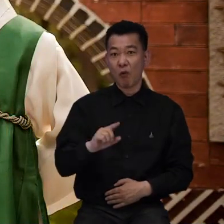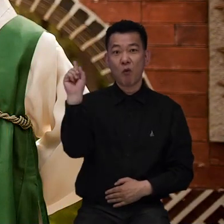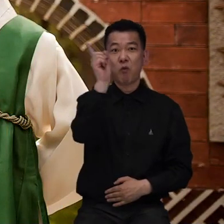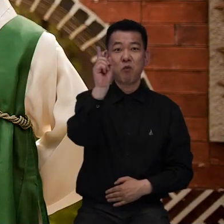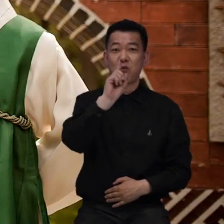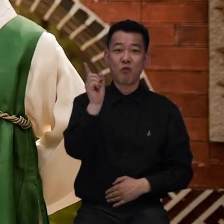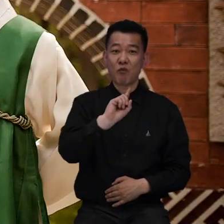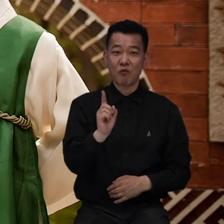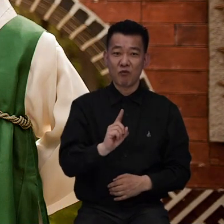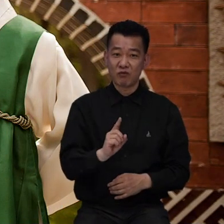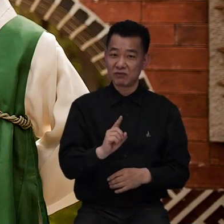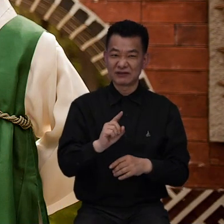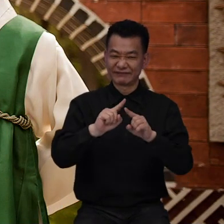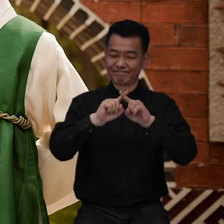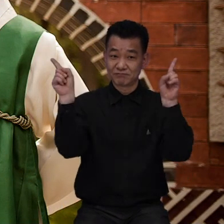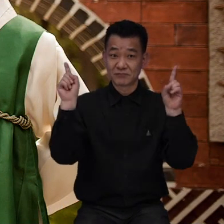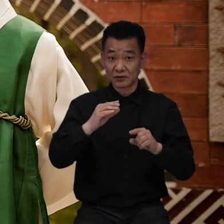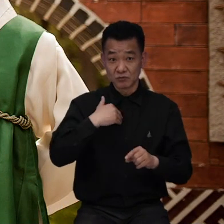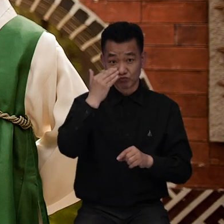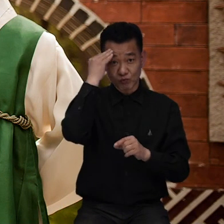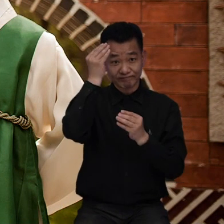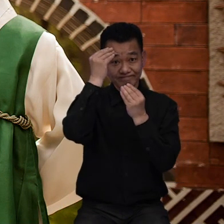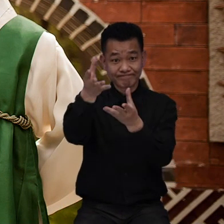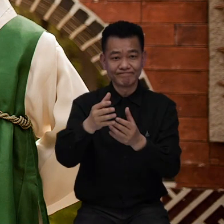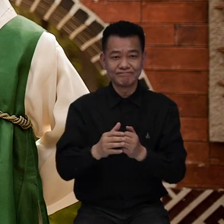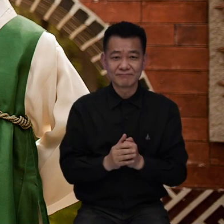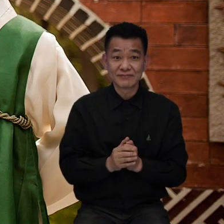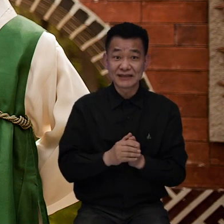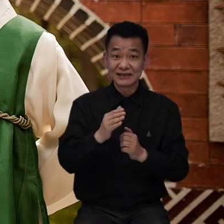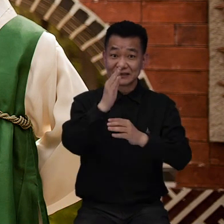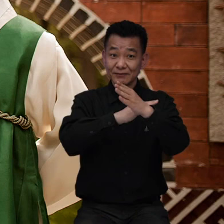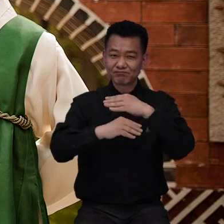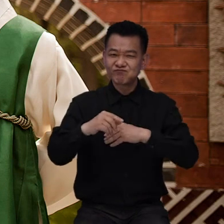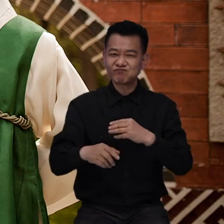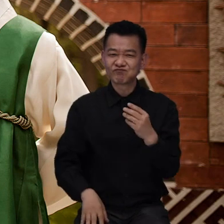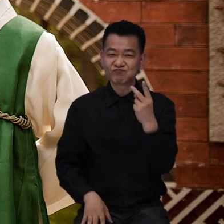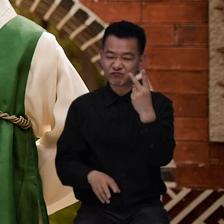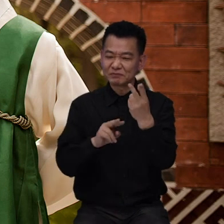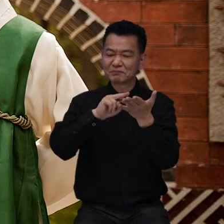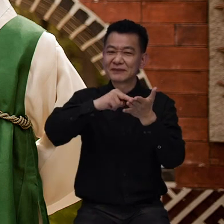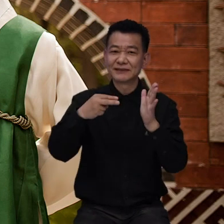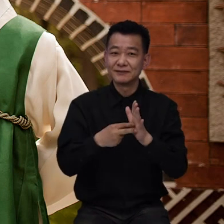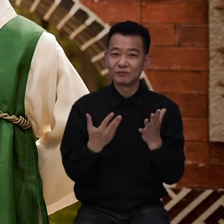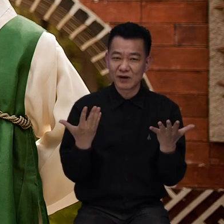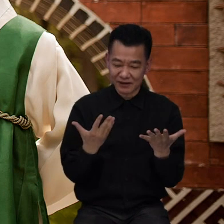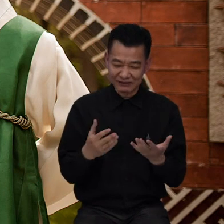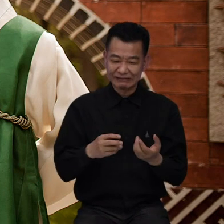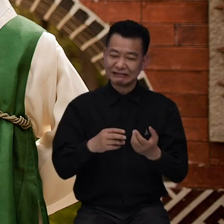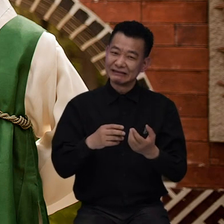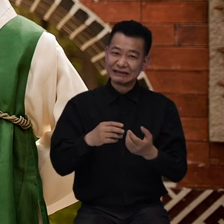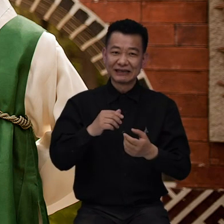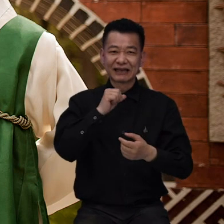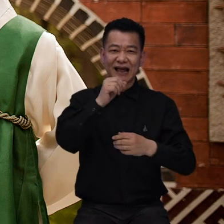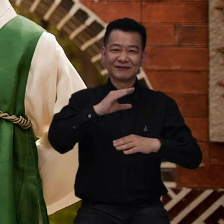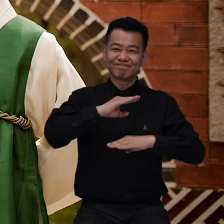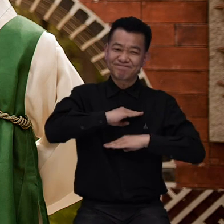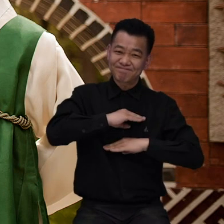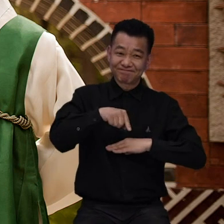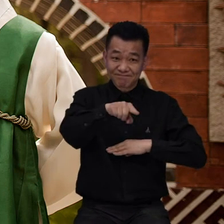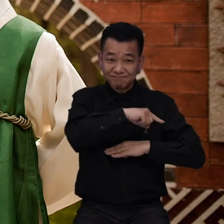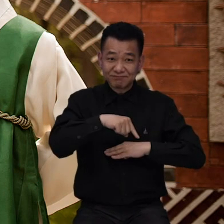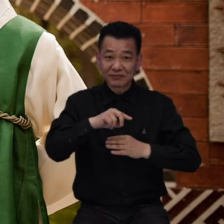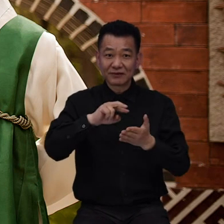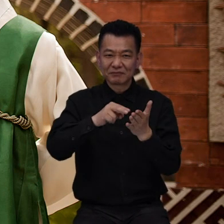That's not true at all. Want to know the answer? They've viewed persons with disabilities are nothing more or less than those